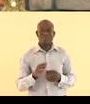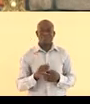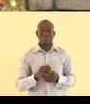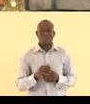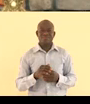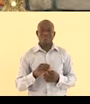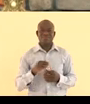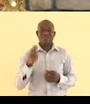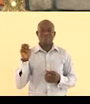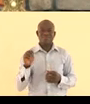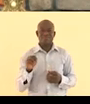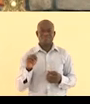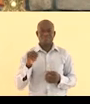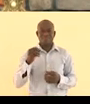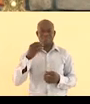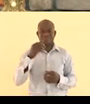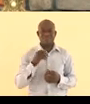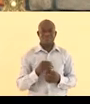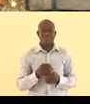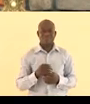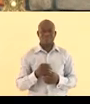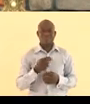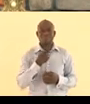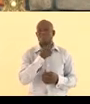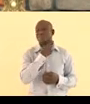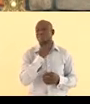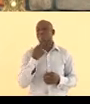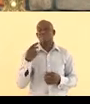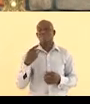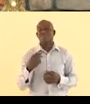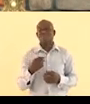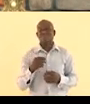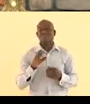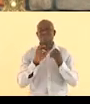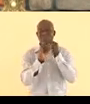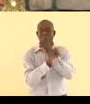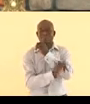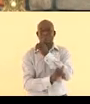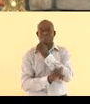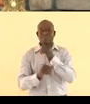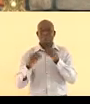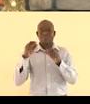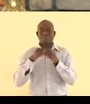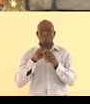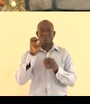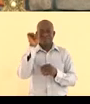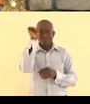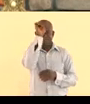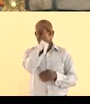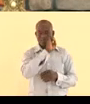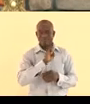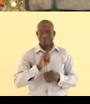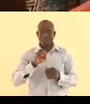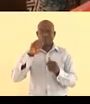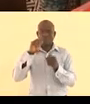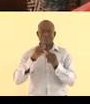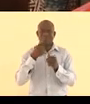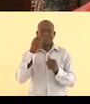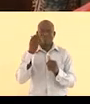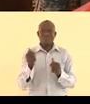I told you the story of some monks in some country in Europe who used to eat once a day at 11